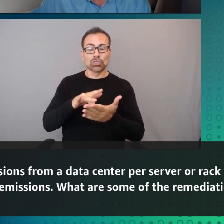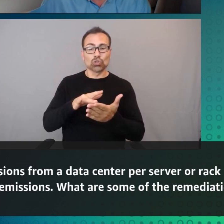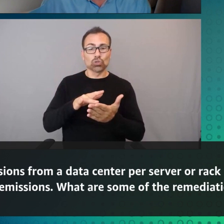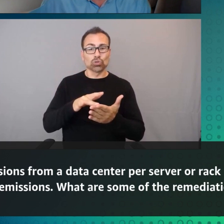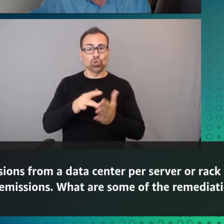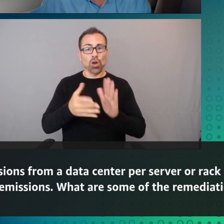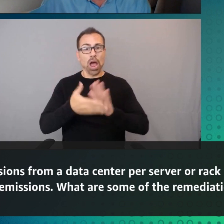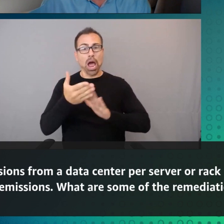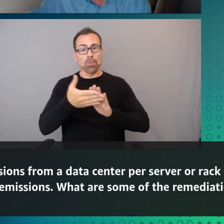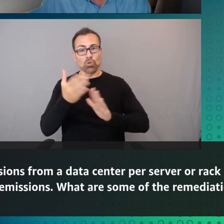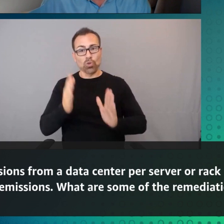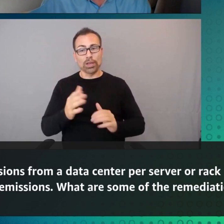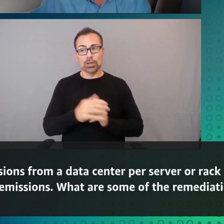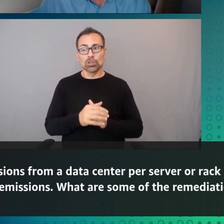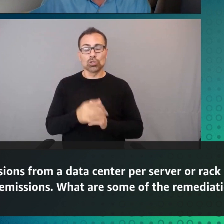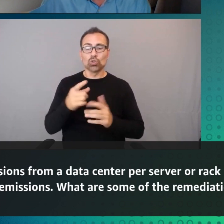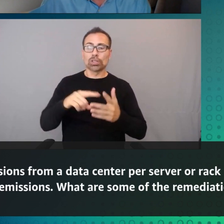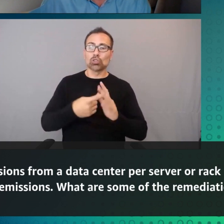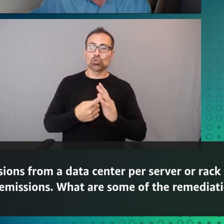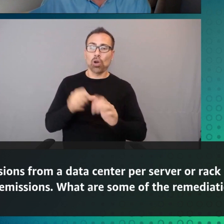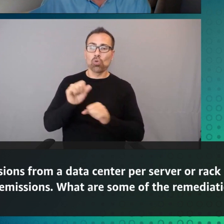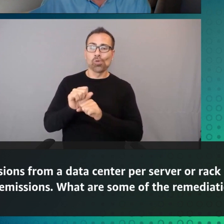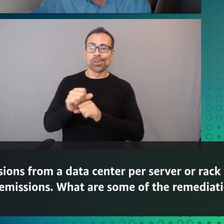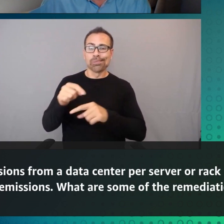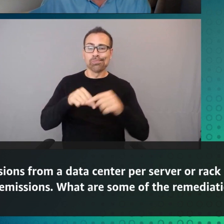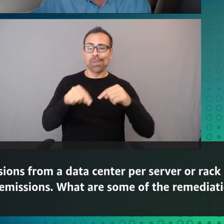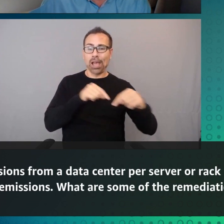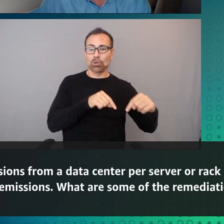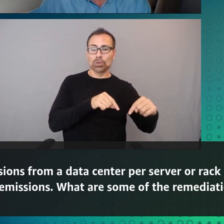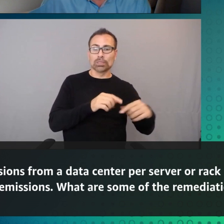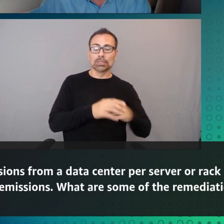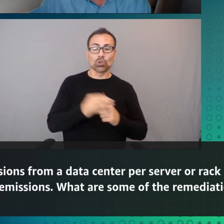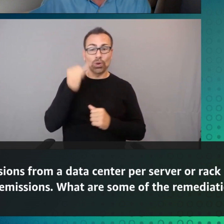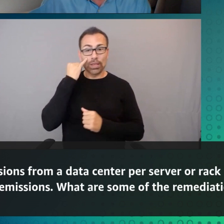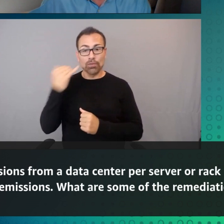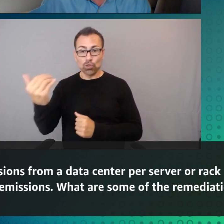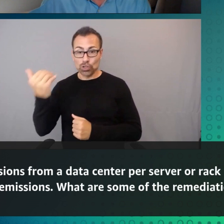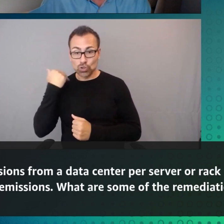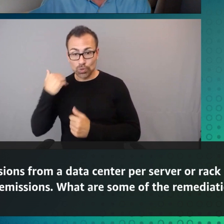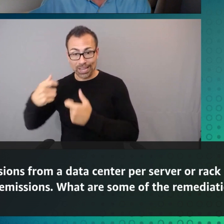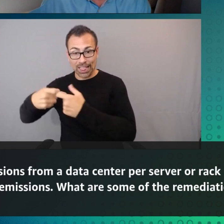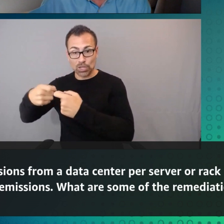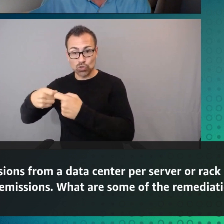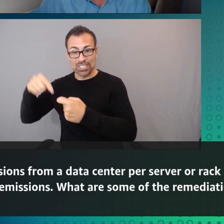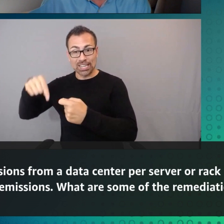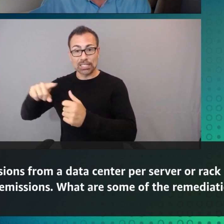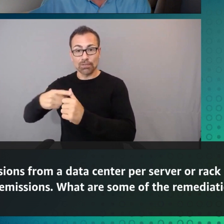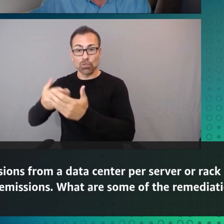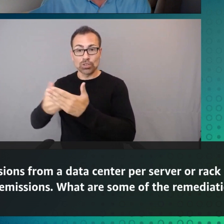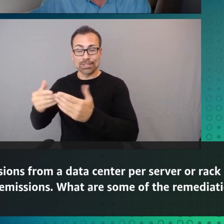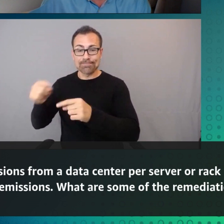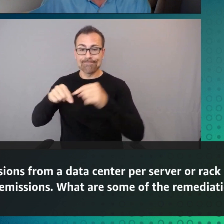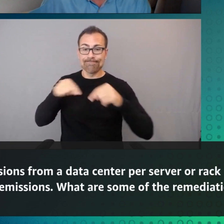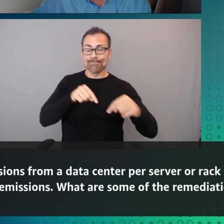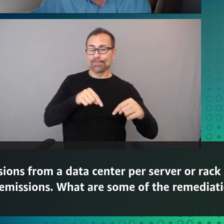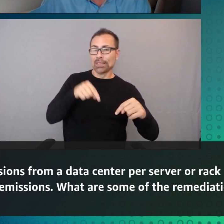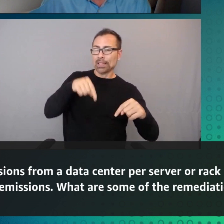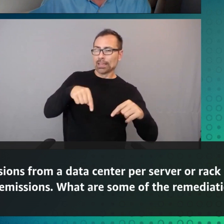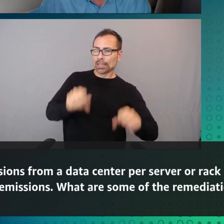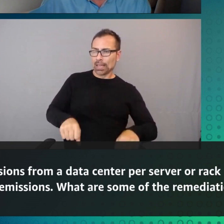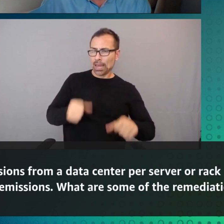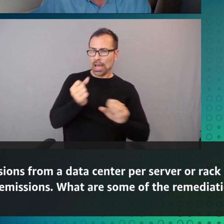start working backwards from what if you're consuming electricity, I think that would be the first thing to decide that, okay, can I actually